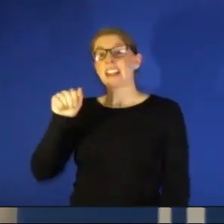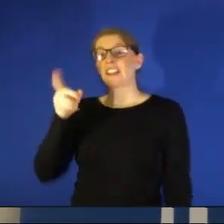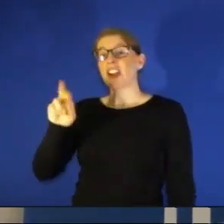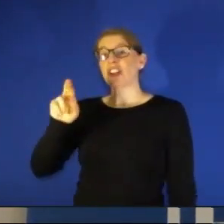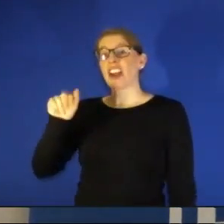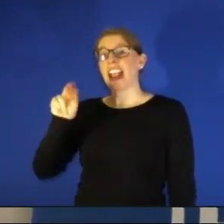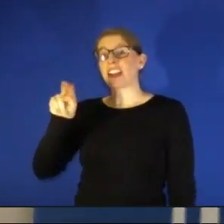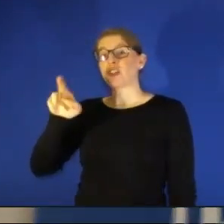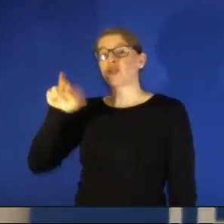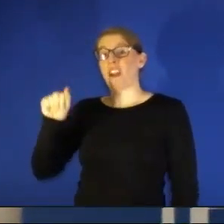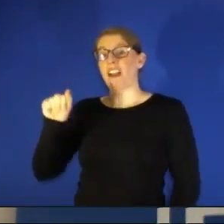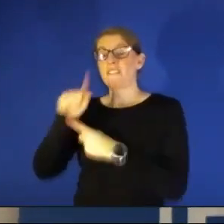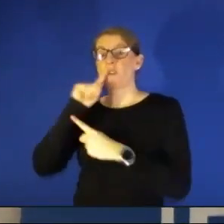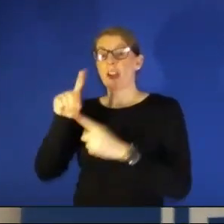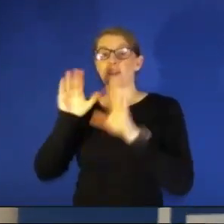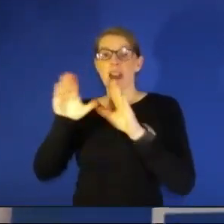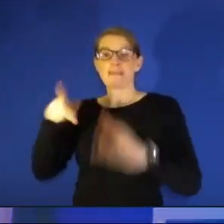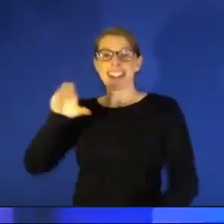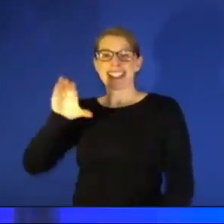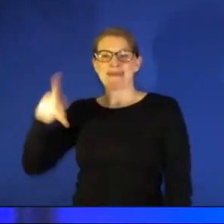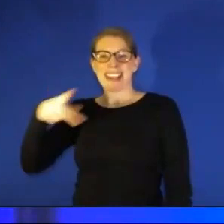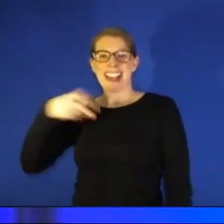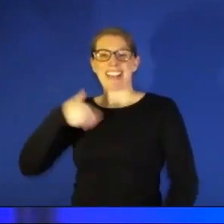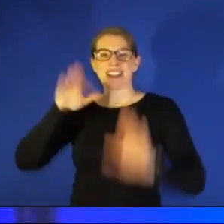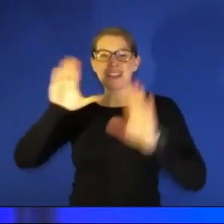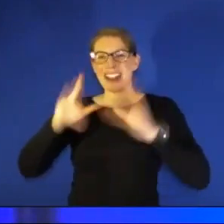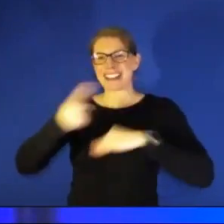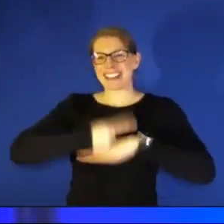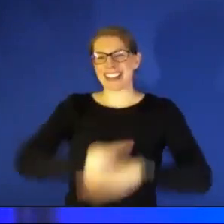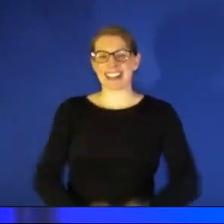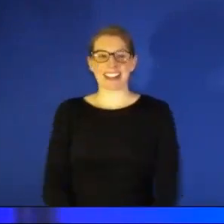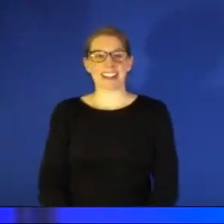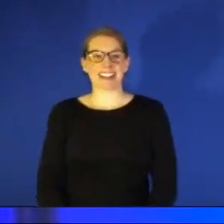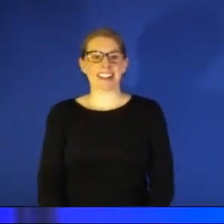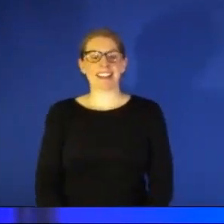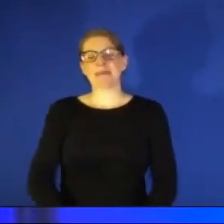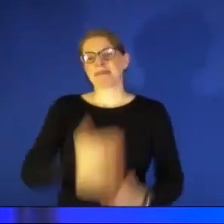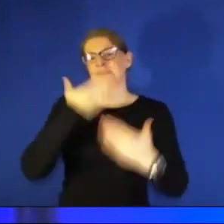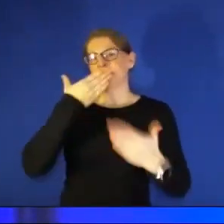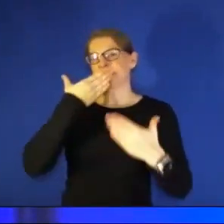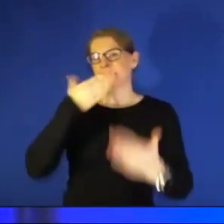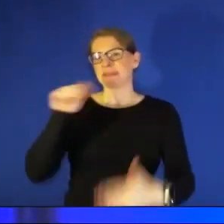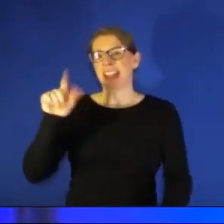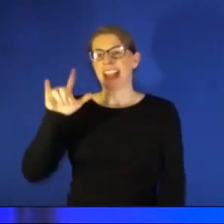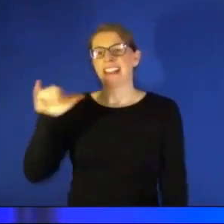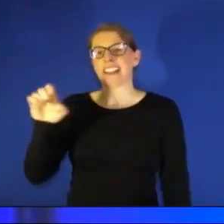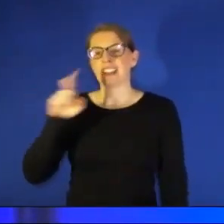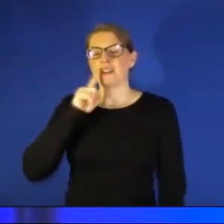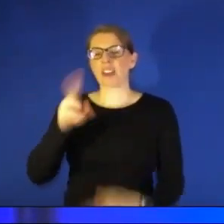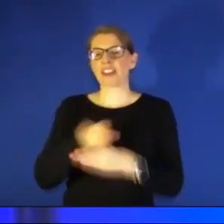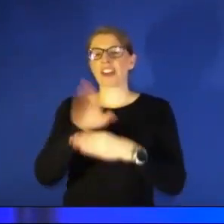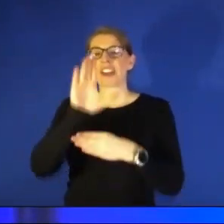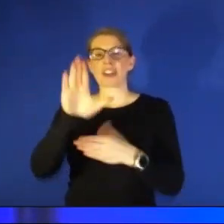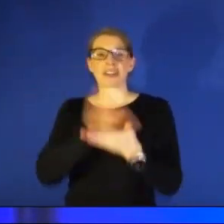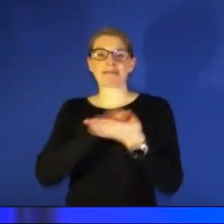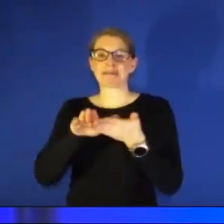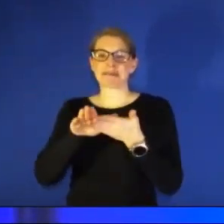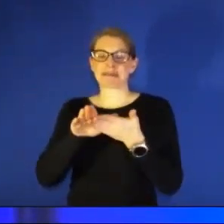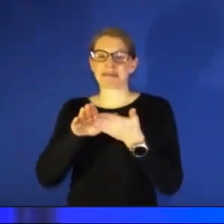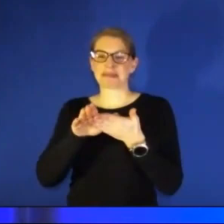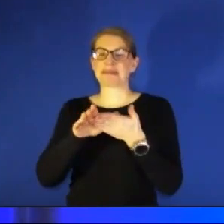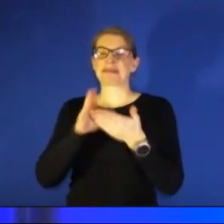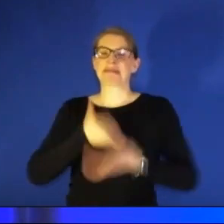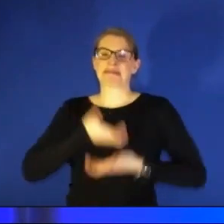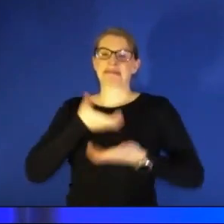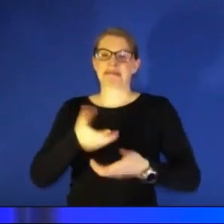care doctor. Have a great day. Oh, looking great, Alice. Thank you so much for sharing your kind words. And thank you all for being with us today. Don't forget, you can